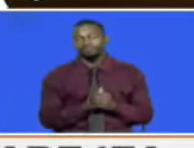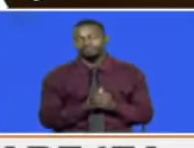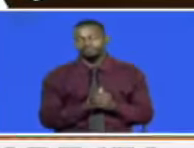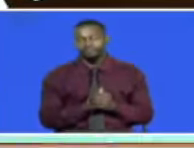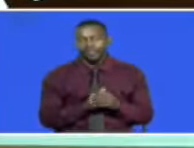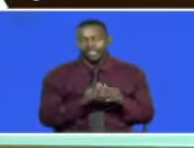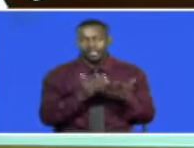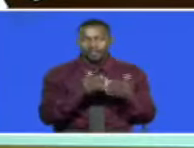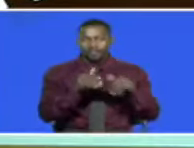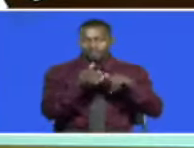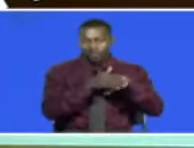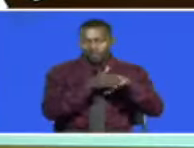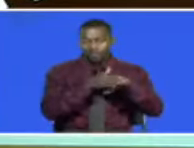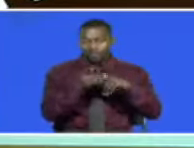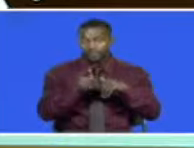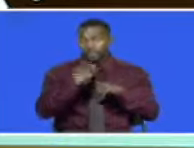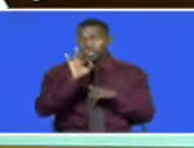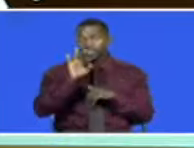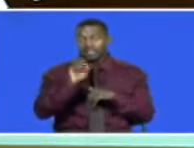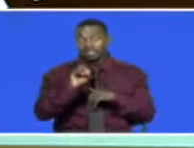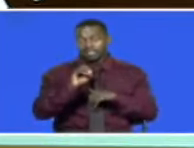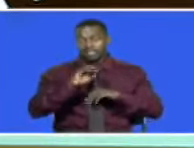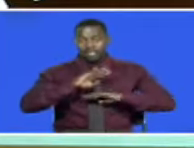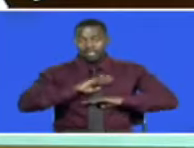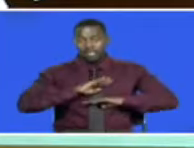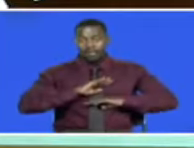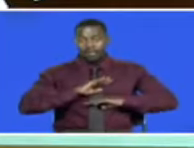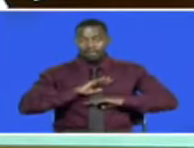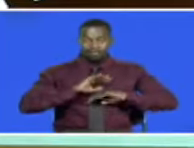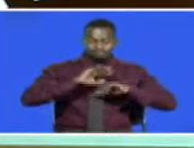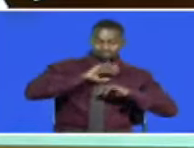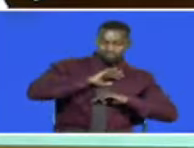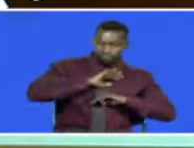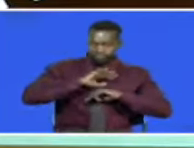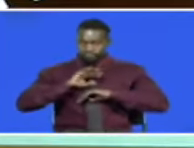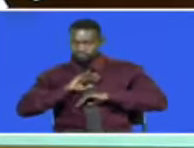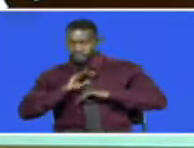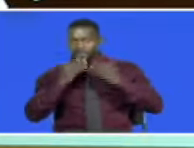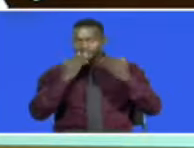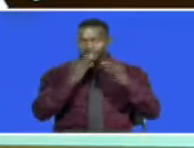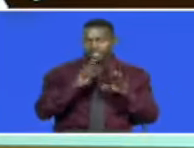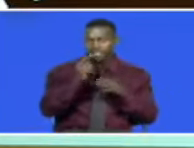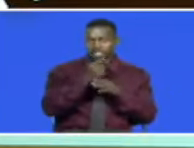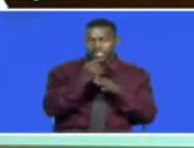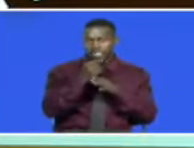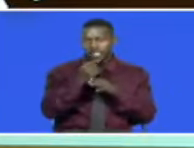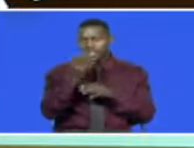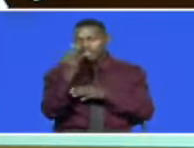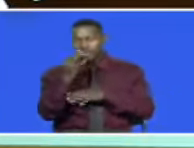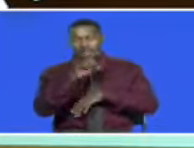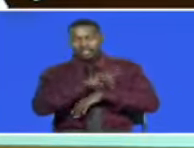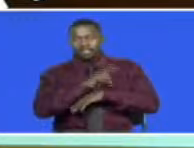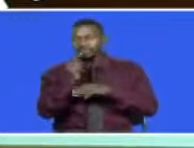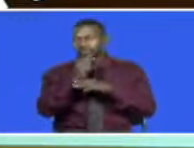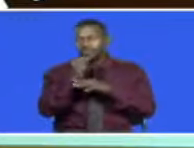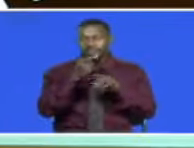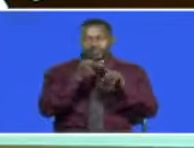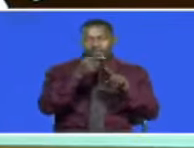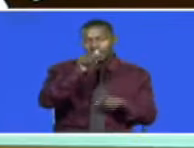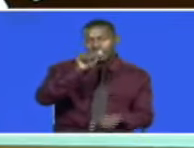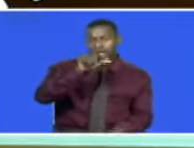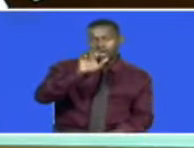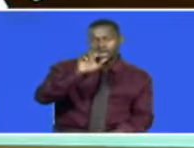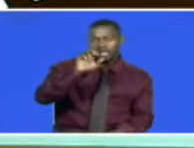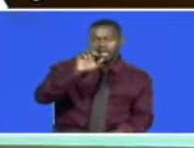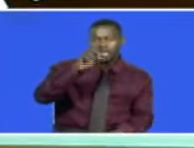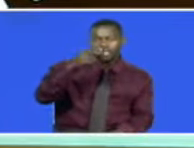Tukisalia katika soka ni kwamba makipa 30 nchini wamekamilisha mafunzo ya siku tatu ambayo yaliendeshwa na Alejandro Areida kutoka